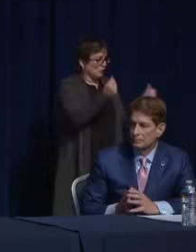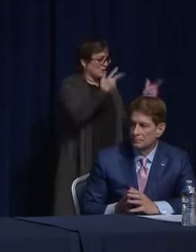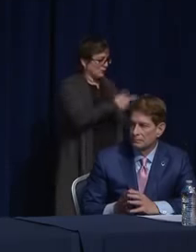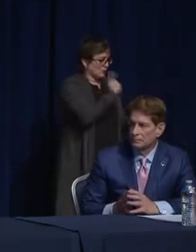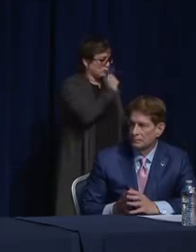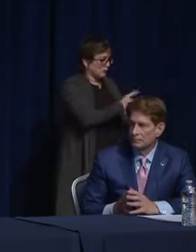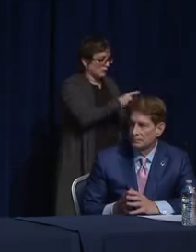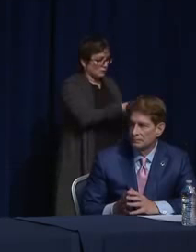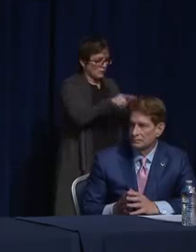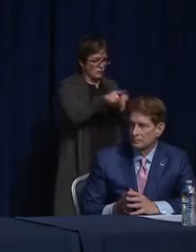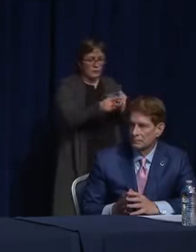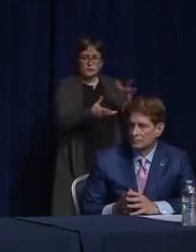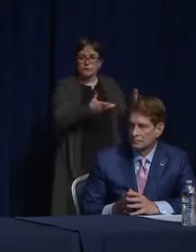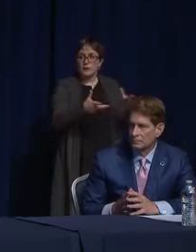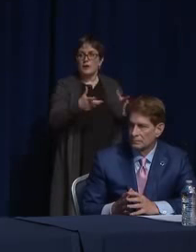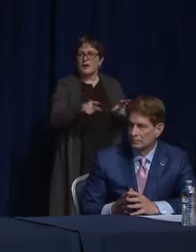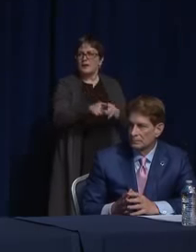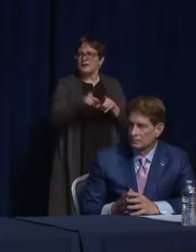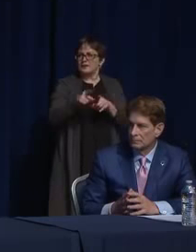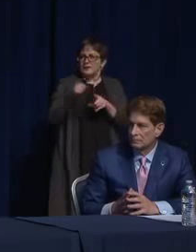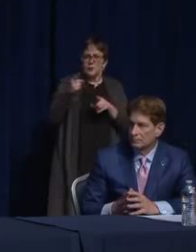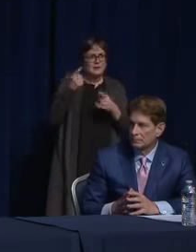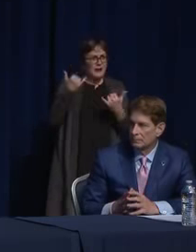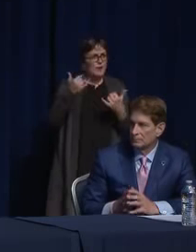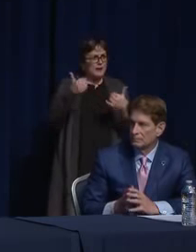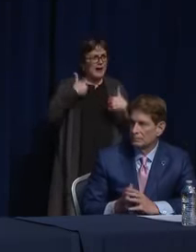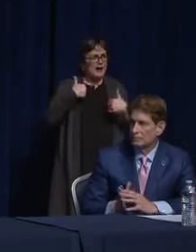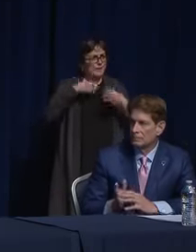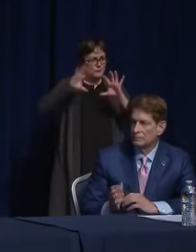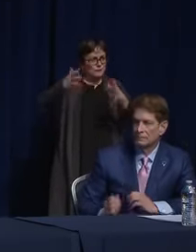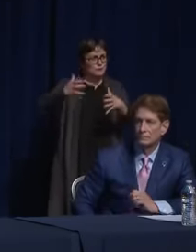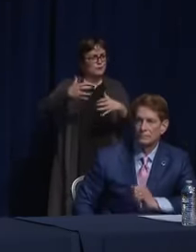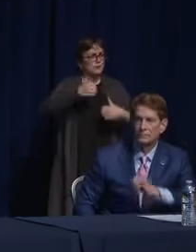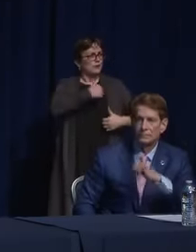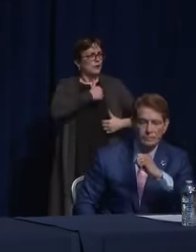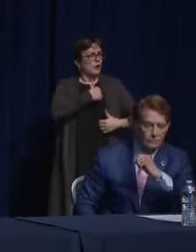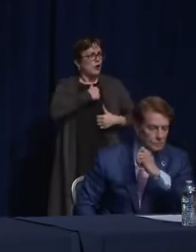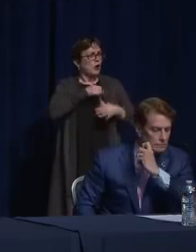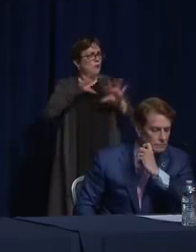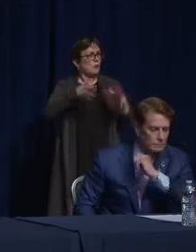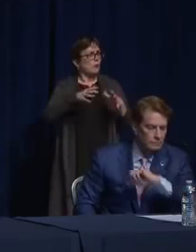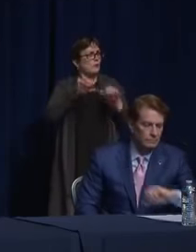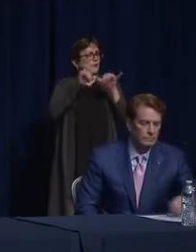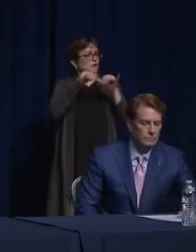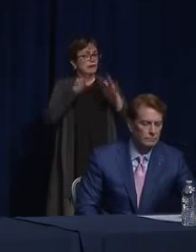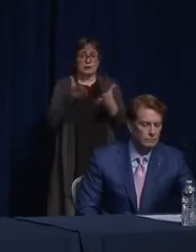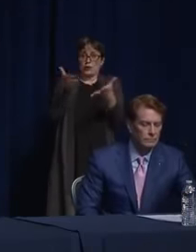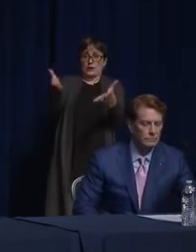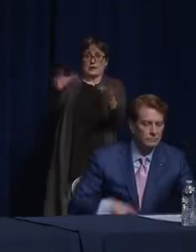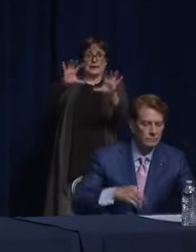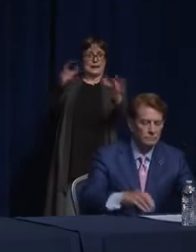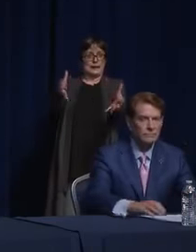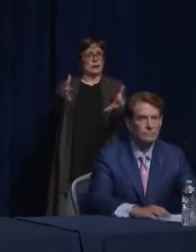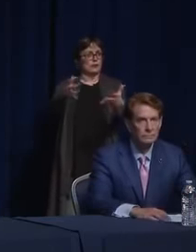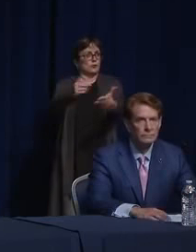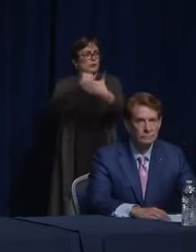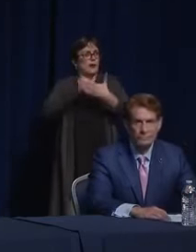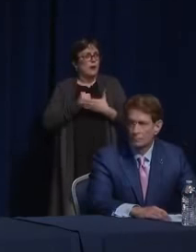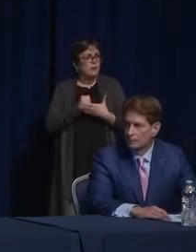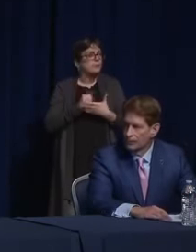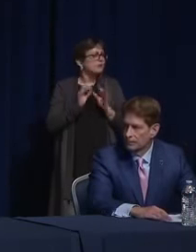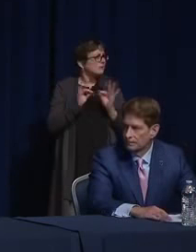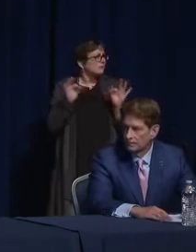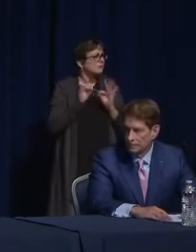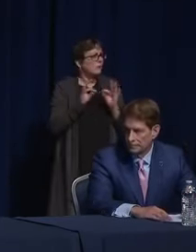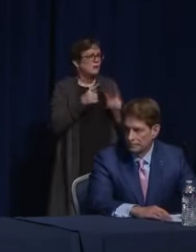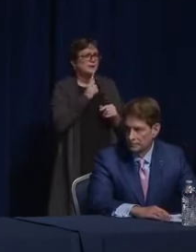Engineers for fun. This is, Judy will tell you, we are aggressively pursuing more capacity over here,